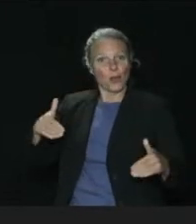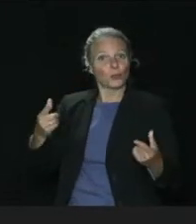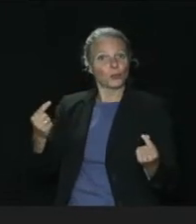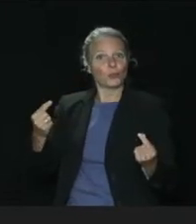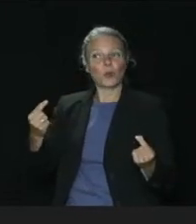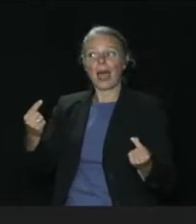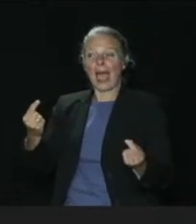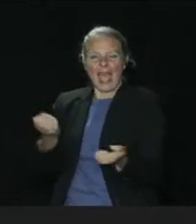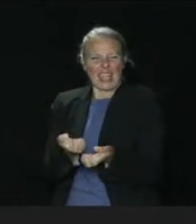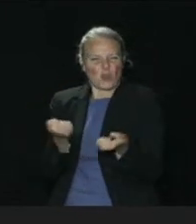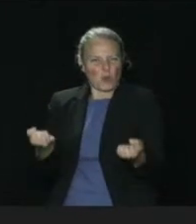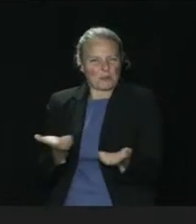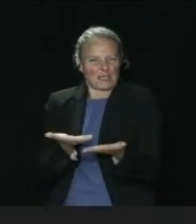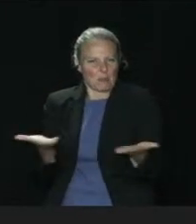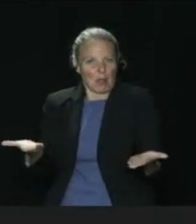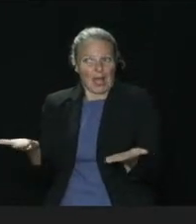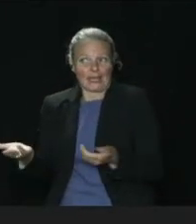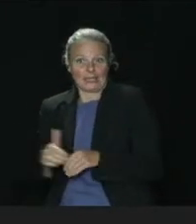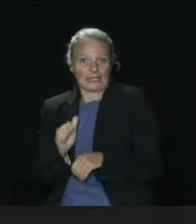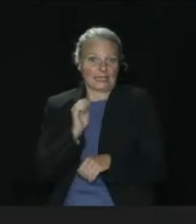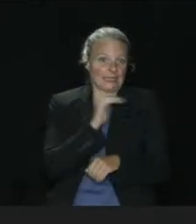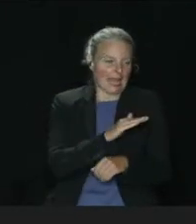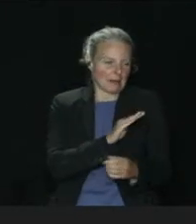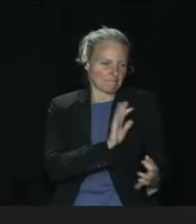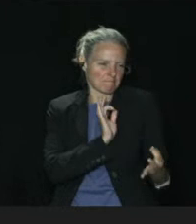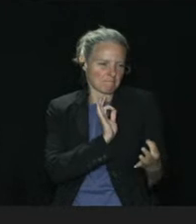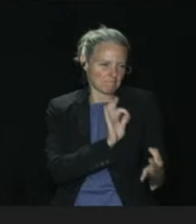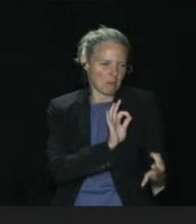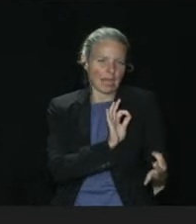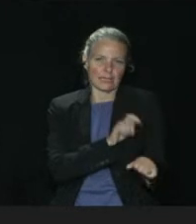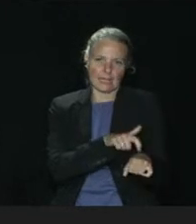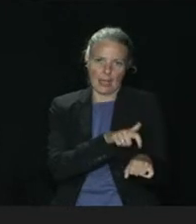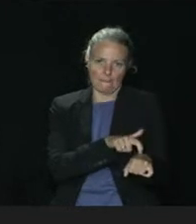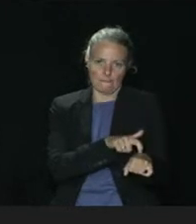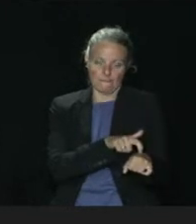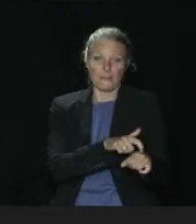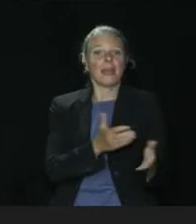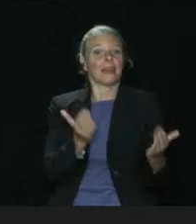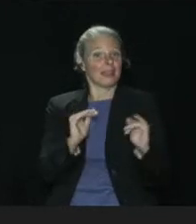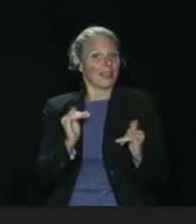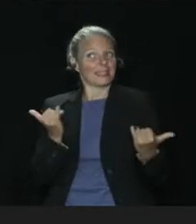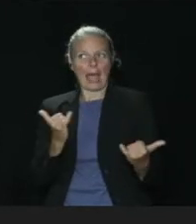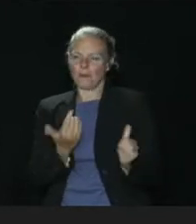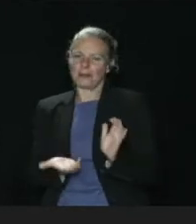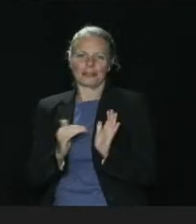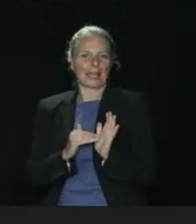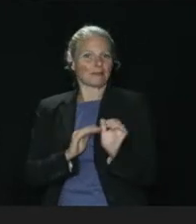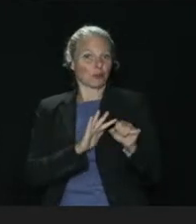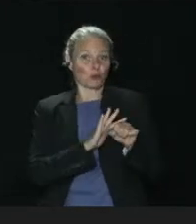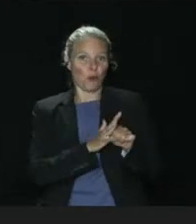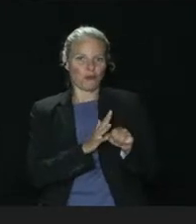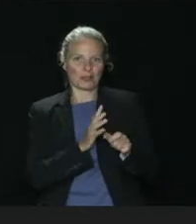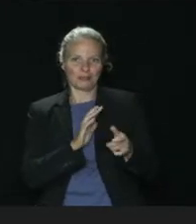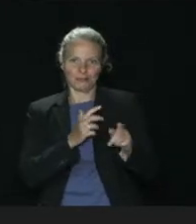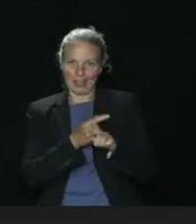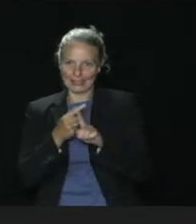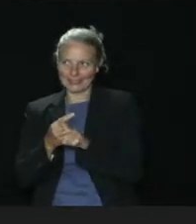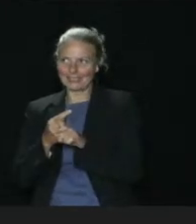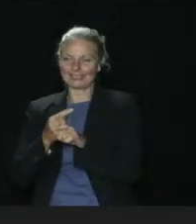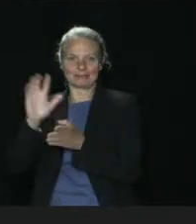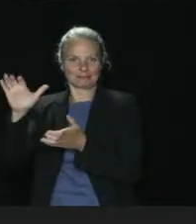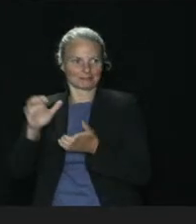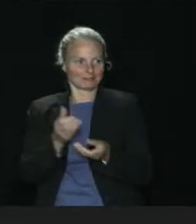it. And to do that now with vaccines, with COVID-19 vaccines for Canadians, is really, I